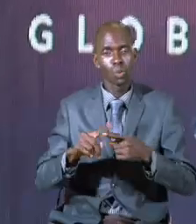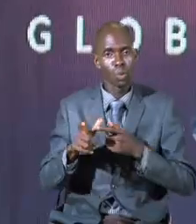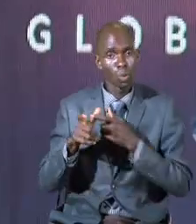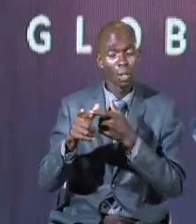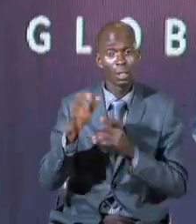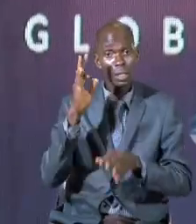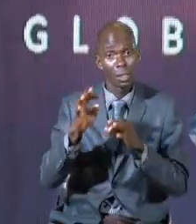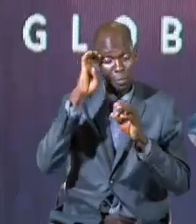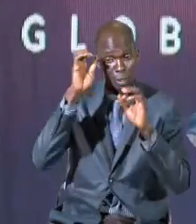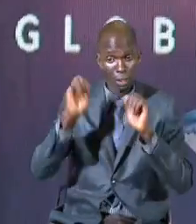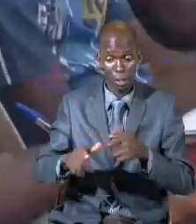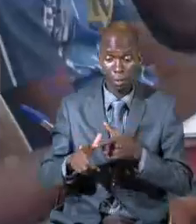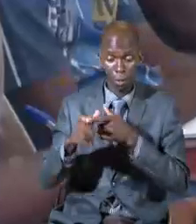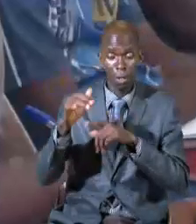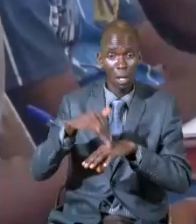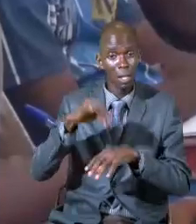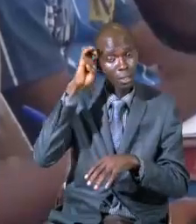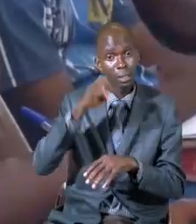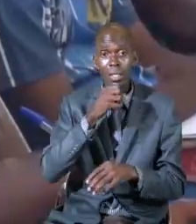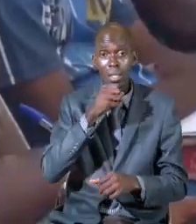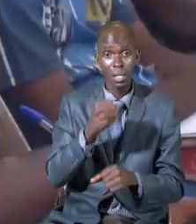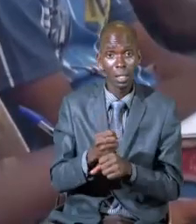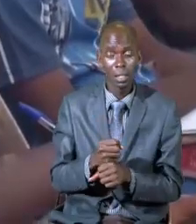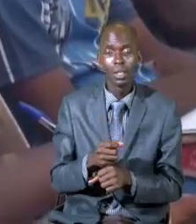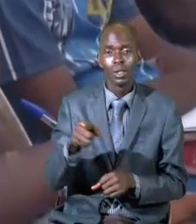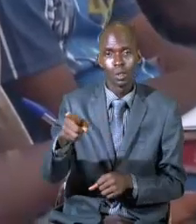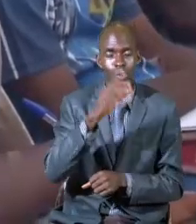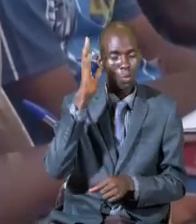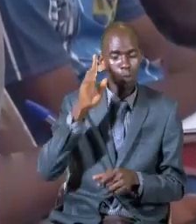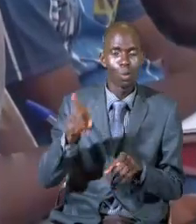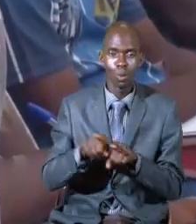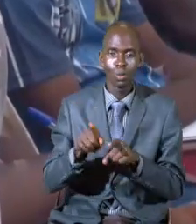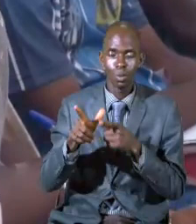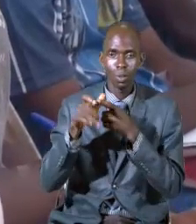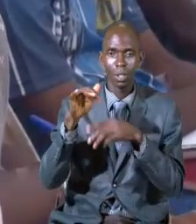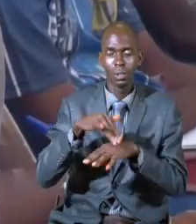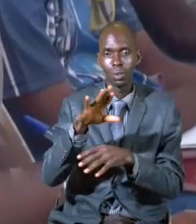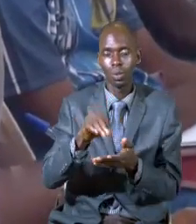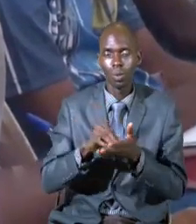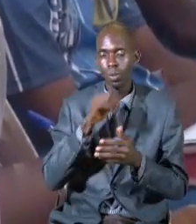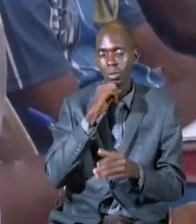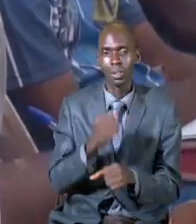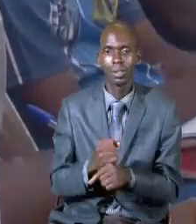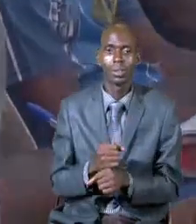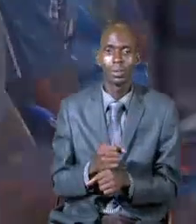will run at your age. Well, you might say, tell me,